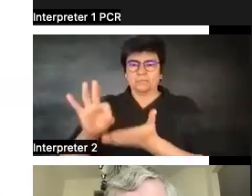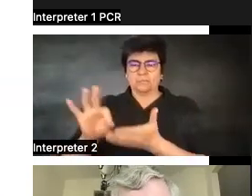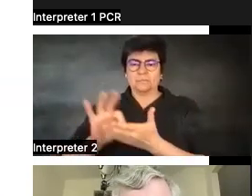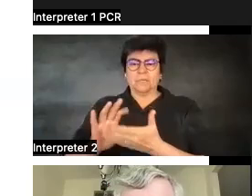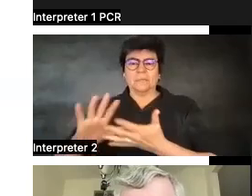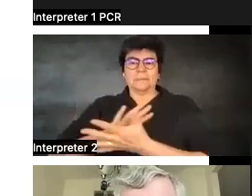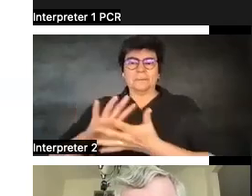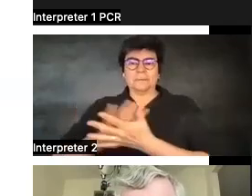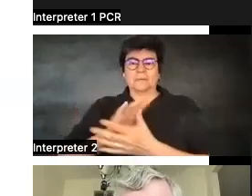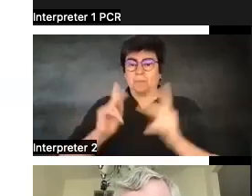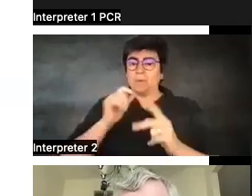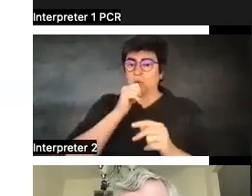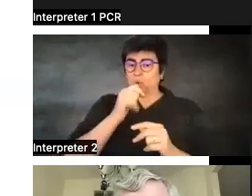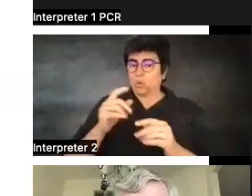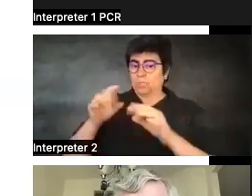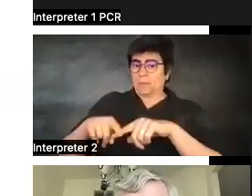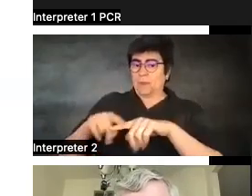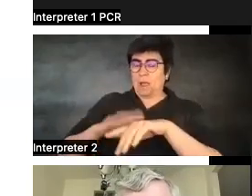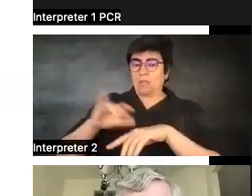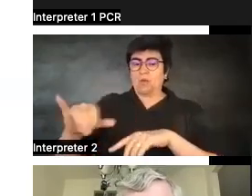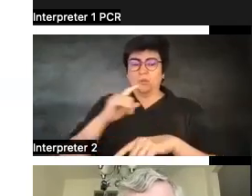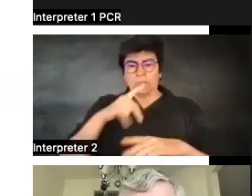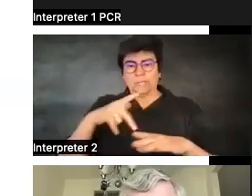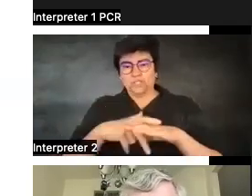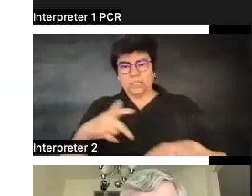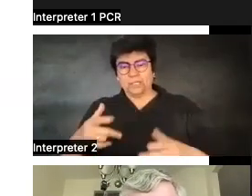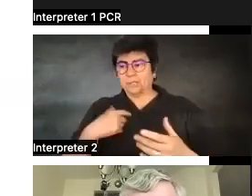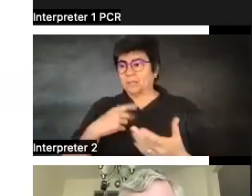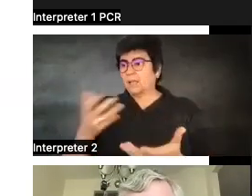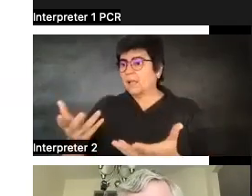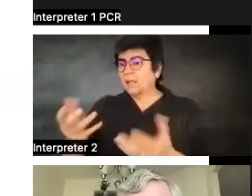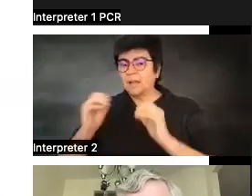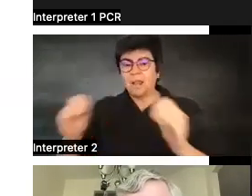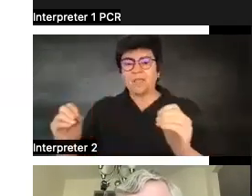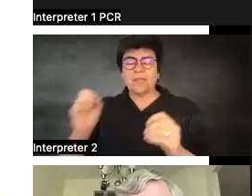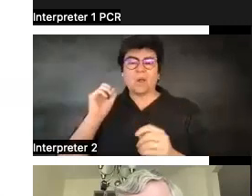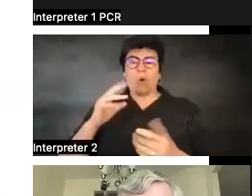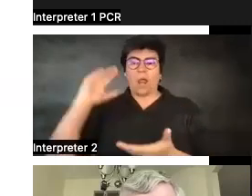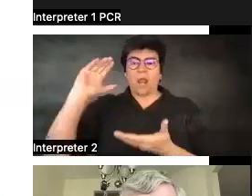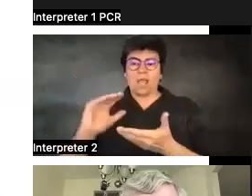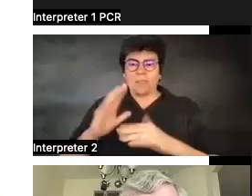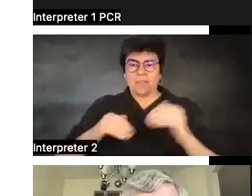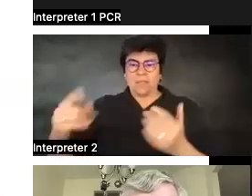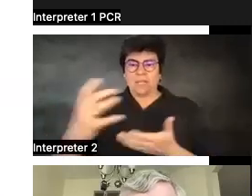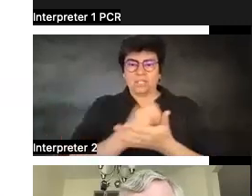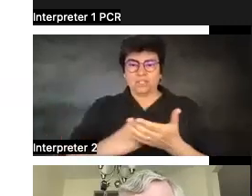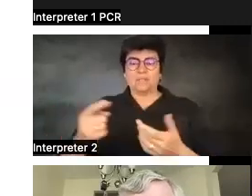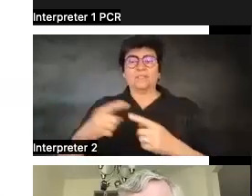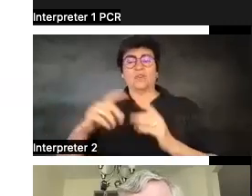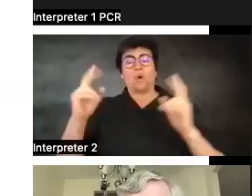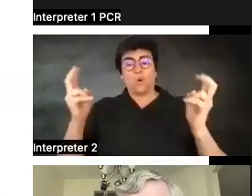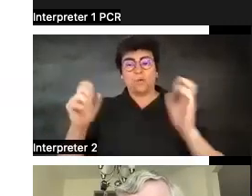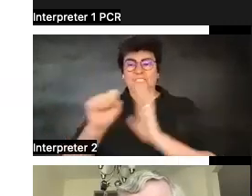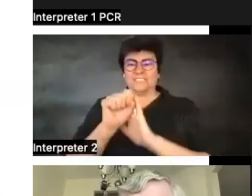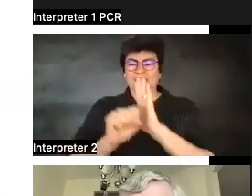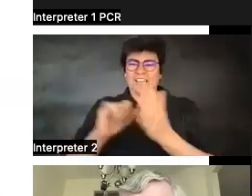who depended on those were actually cheated. They either got nothing or they got much less than they deserved. So the state of New York banned